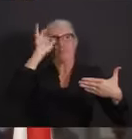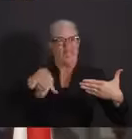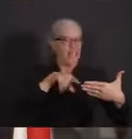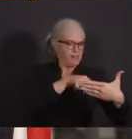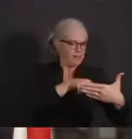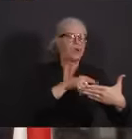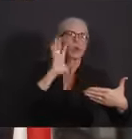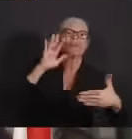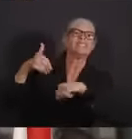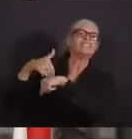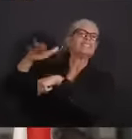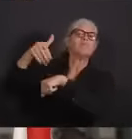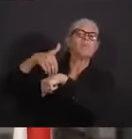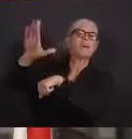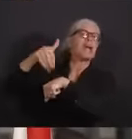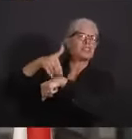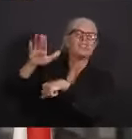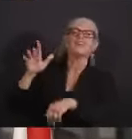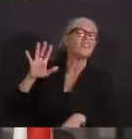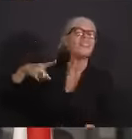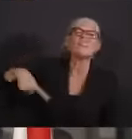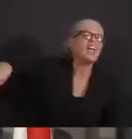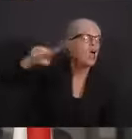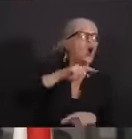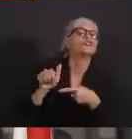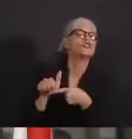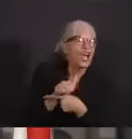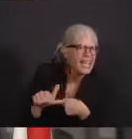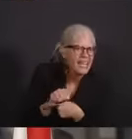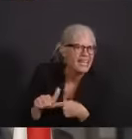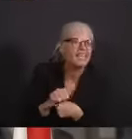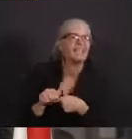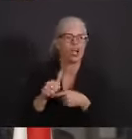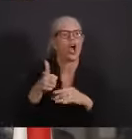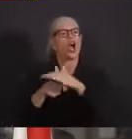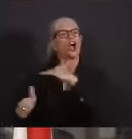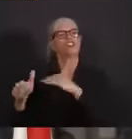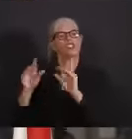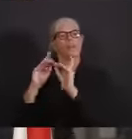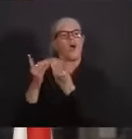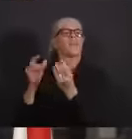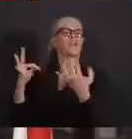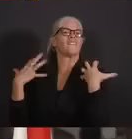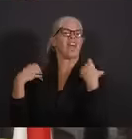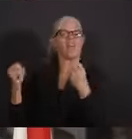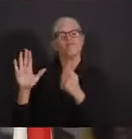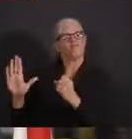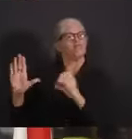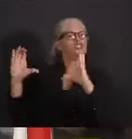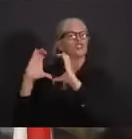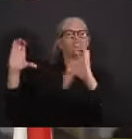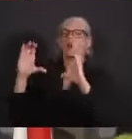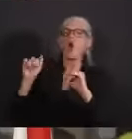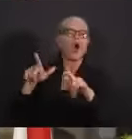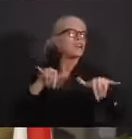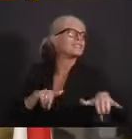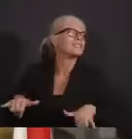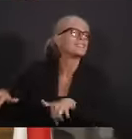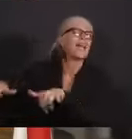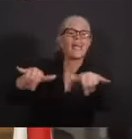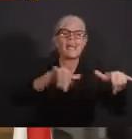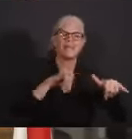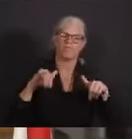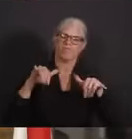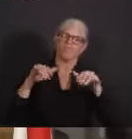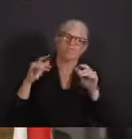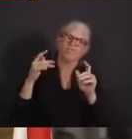trained, our 911 coordinators are trained underneath a Department of Health certificate. So they have all the same standard training throughout the state of Florida. That is a